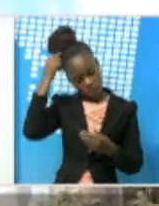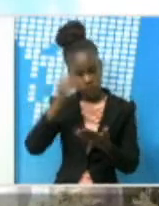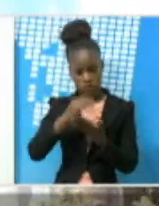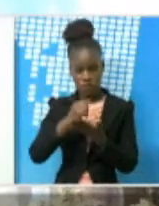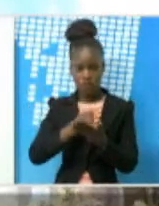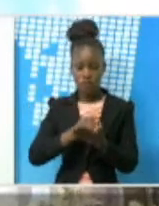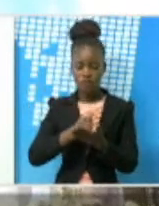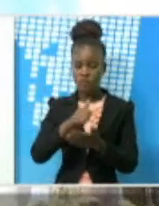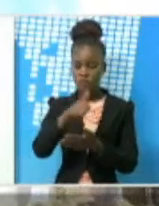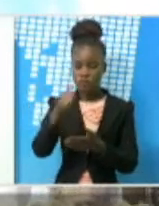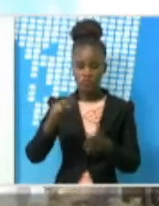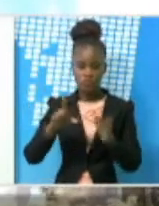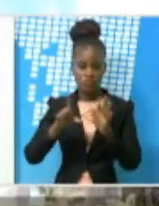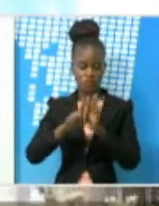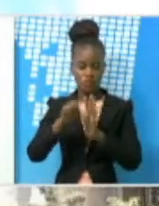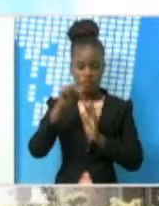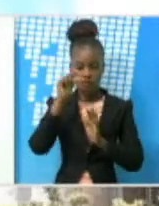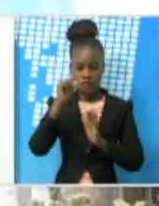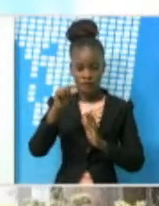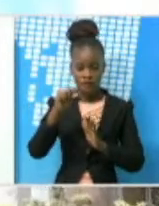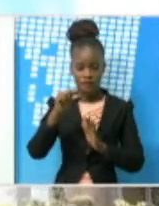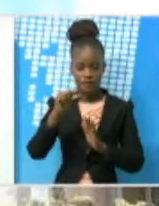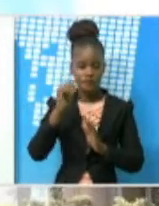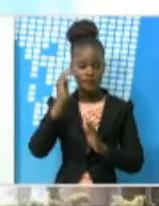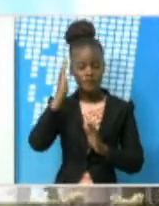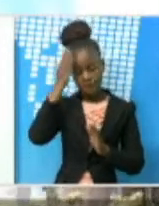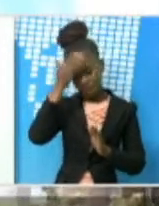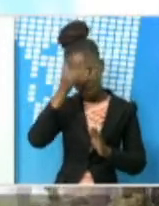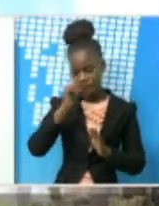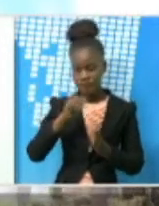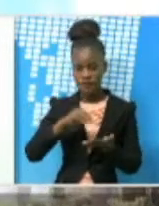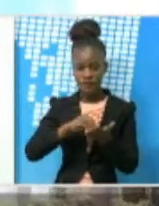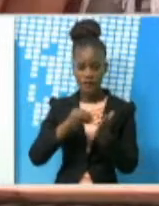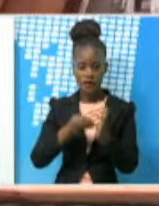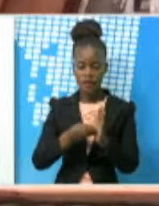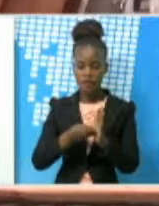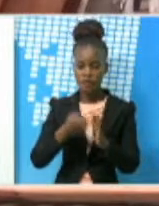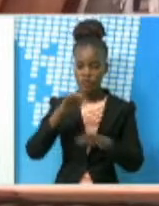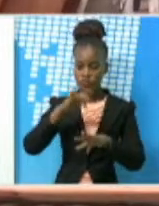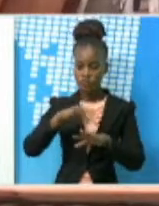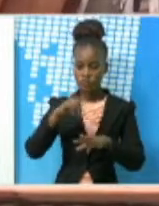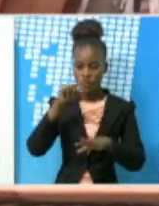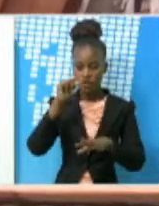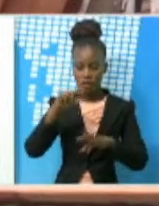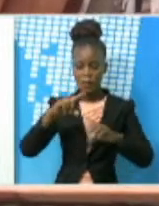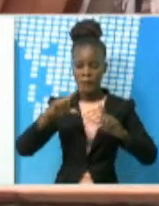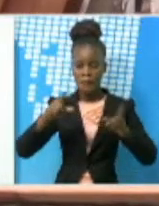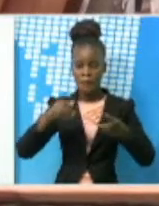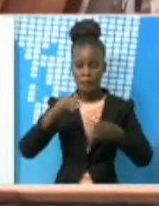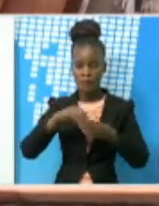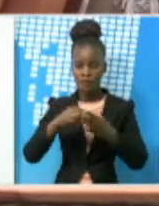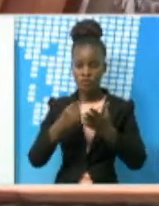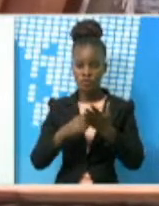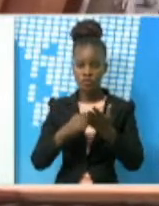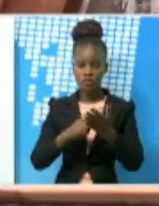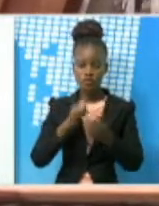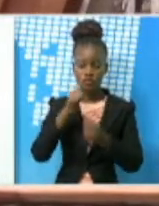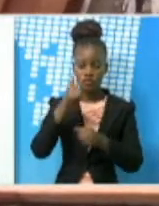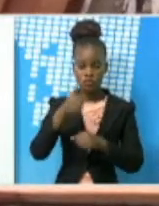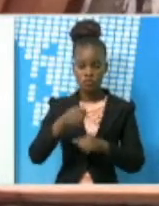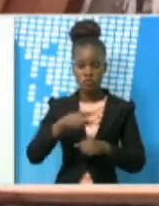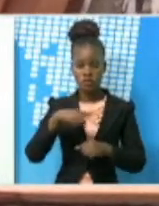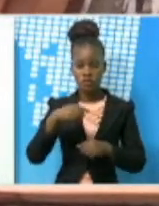among the lowest in sub-Saharan Africa, meaning that small and medium enterprises in Uganda face particularly